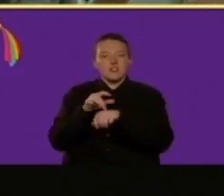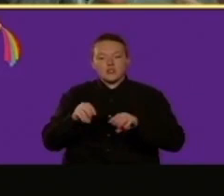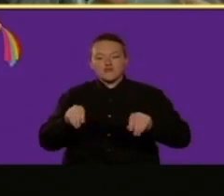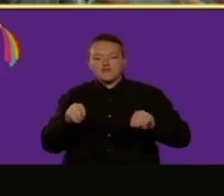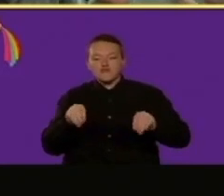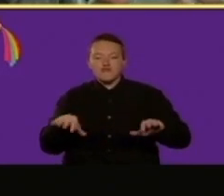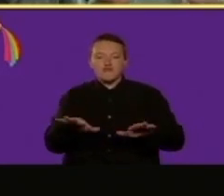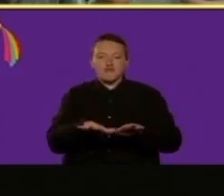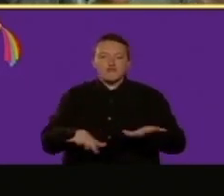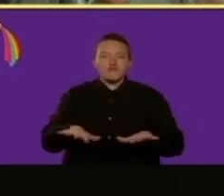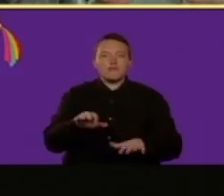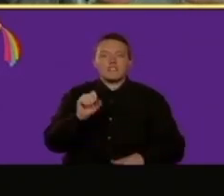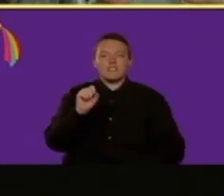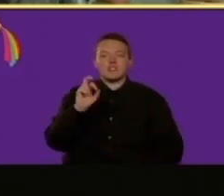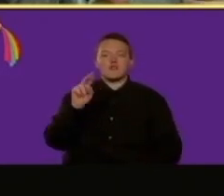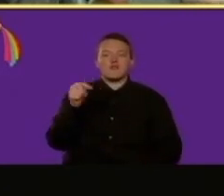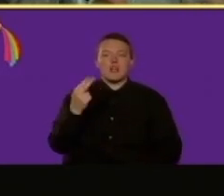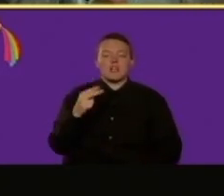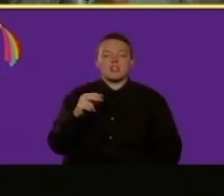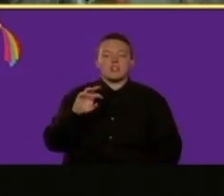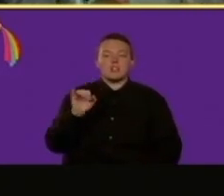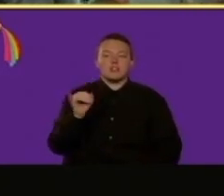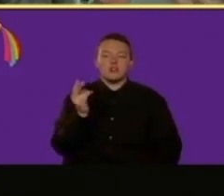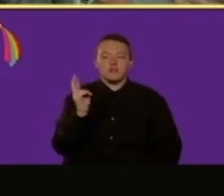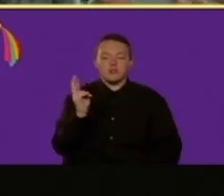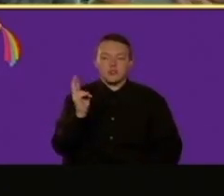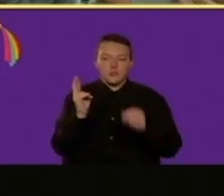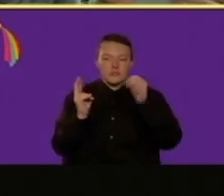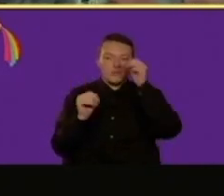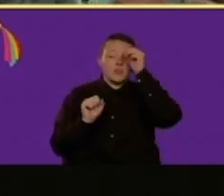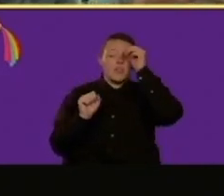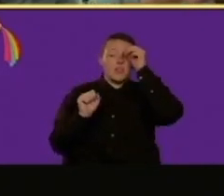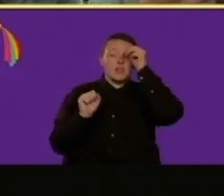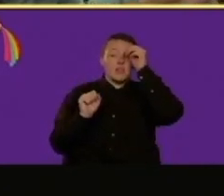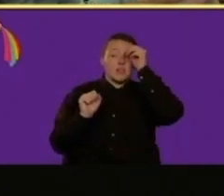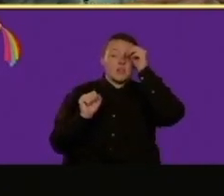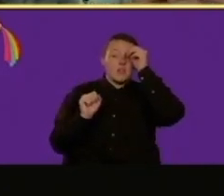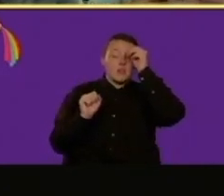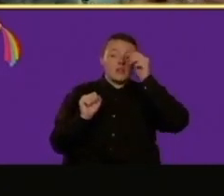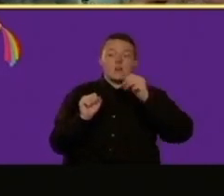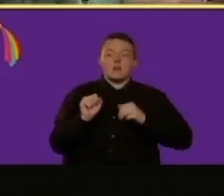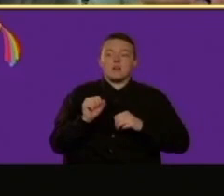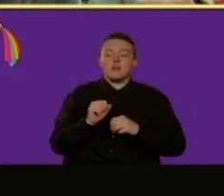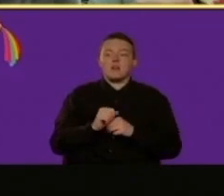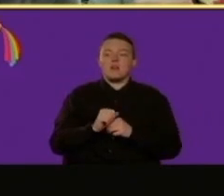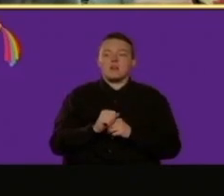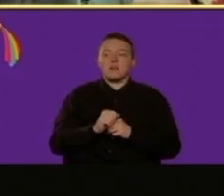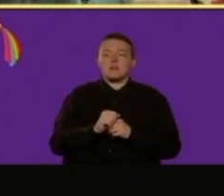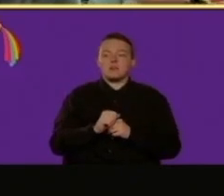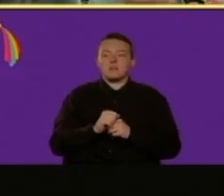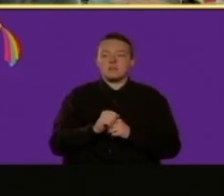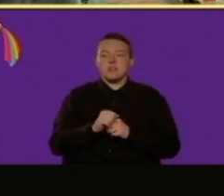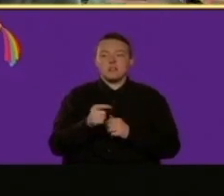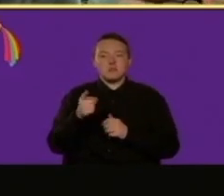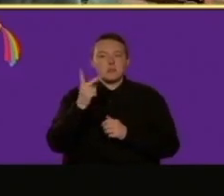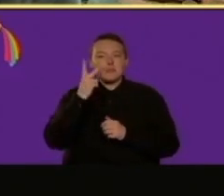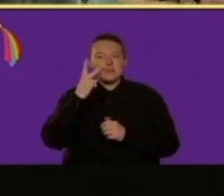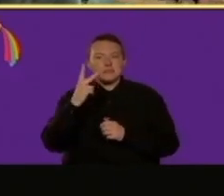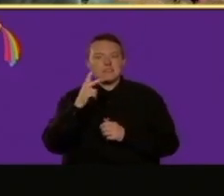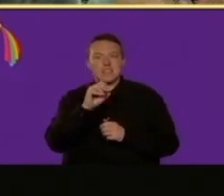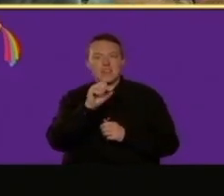all of the children felt that they could relate to this character, so they were hooked. And